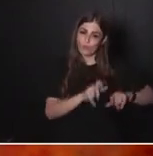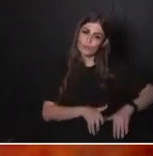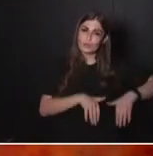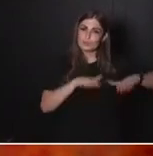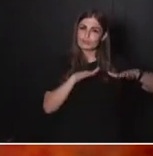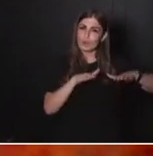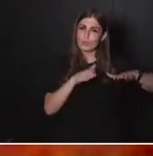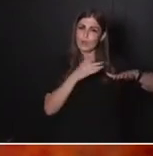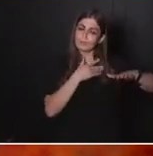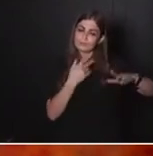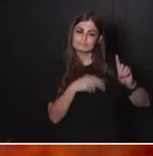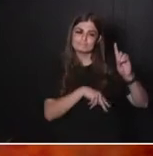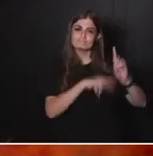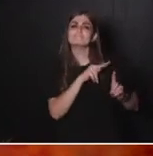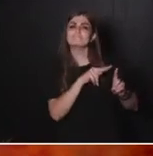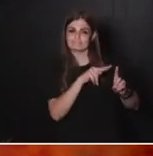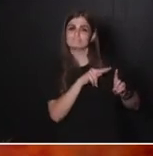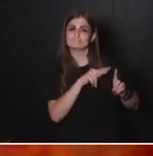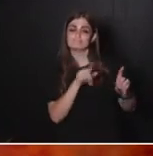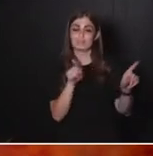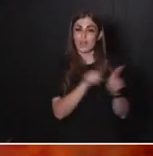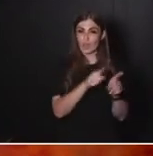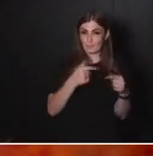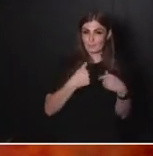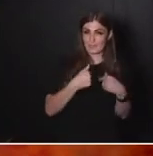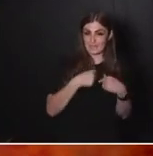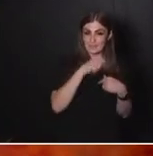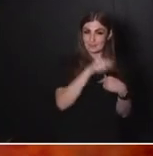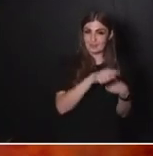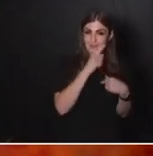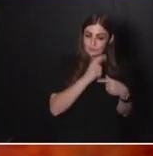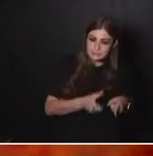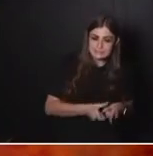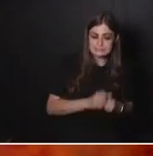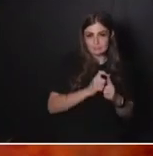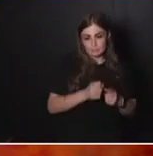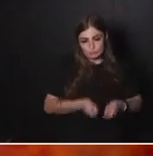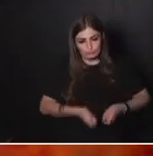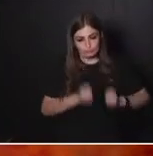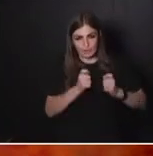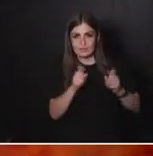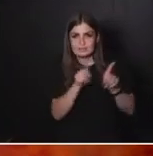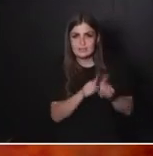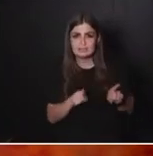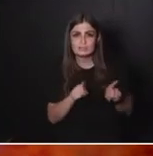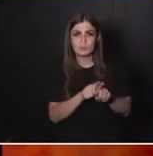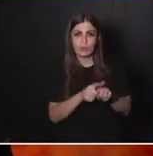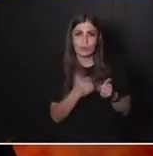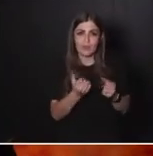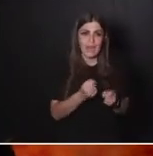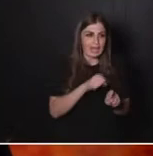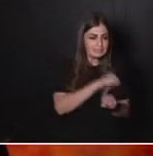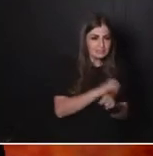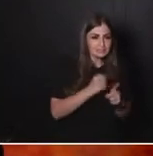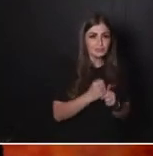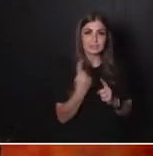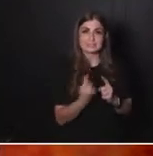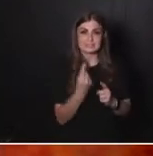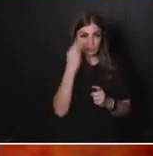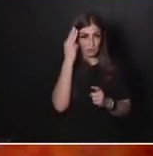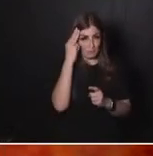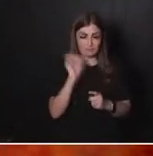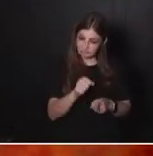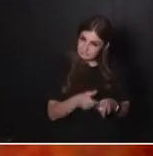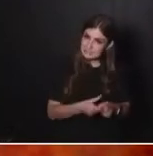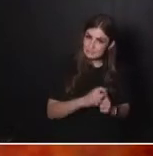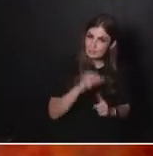up. Albo, like me, was raised under difficult circumstances, by and large, by a single mum. It was